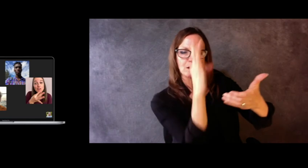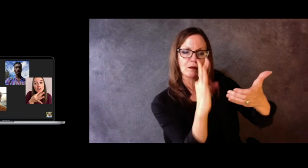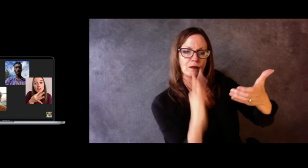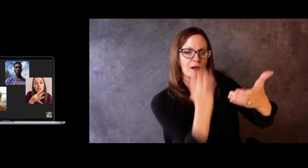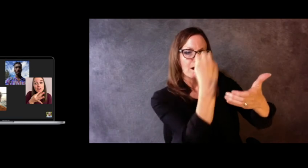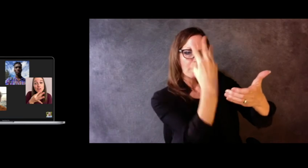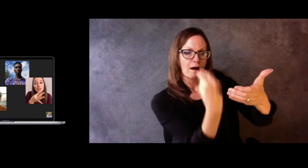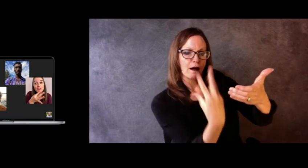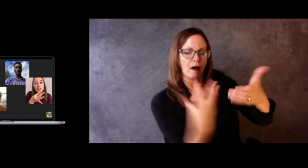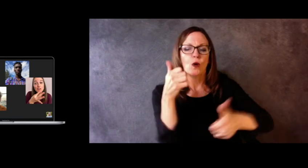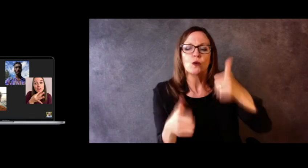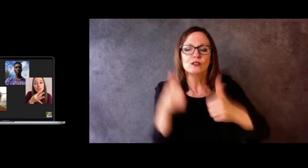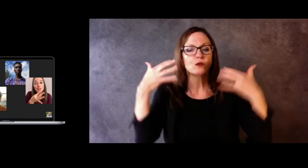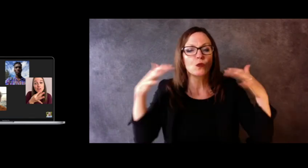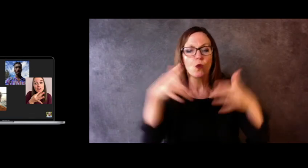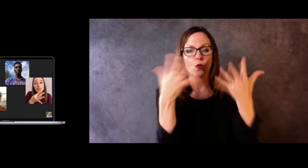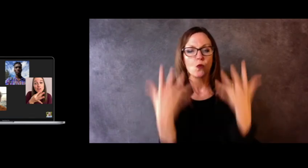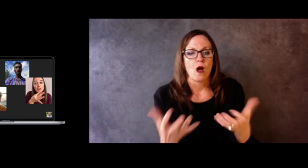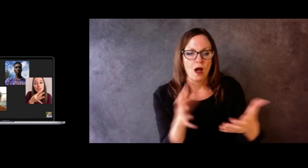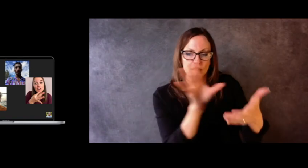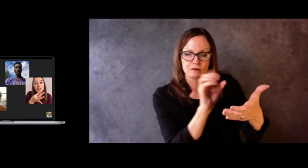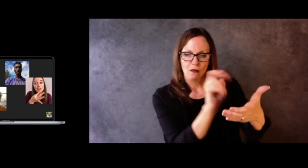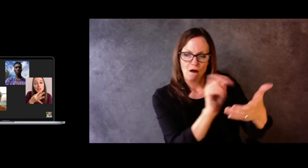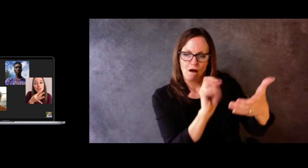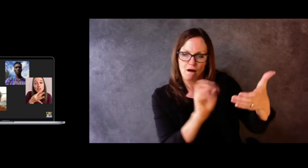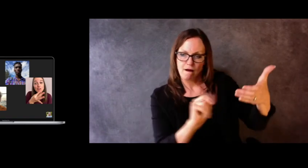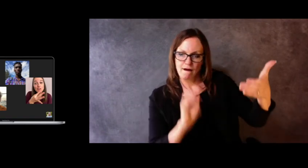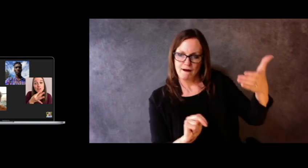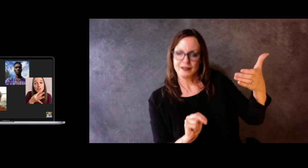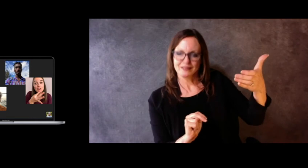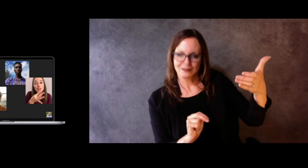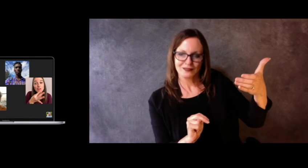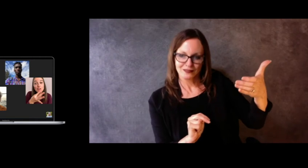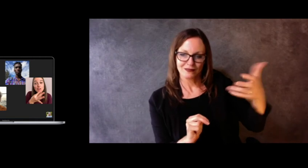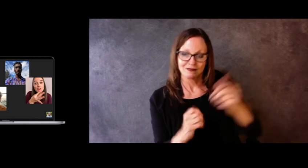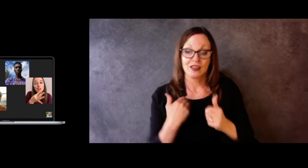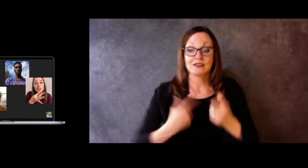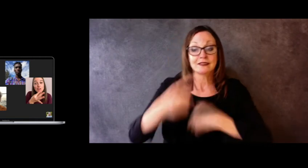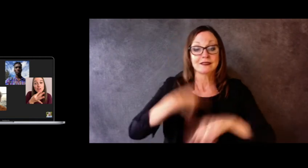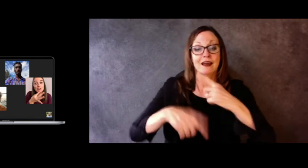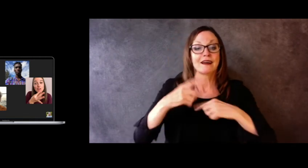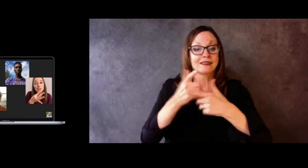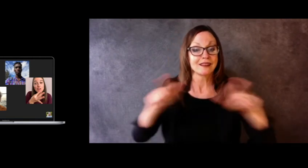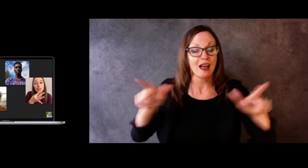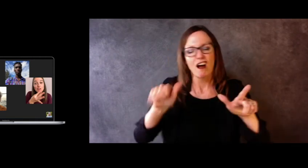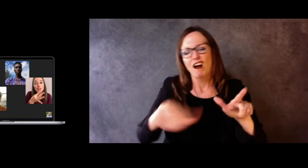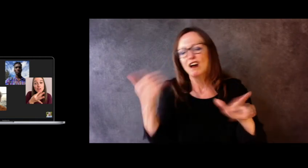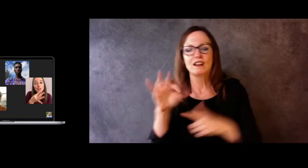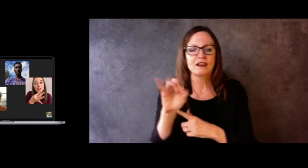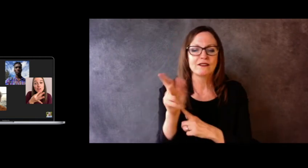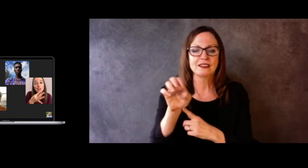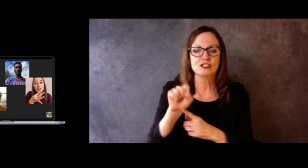sign language prominence in FaceTime. Available on Mac, iPhone, iPad, or iPod Touch,